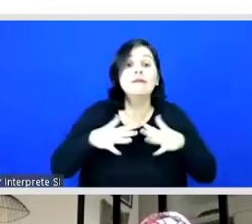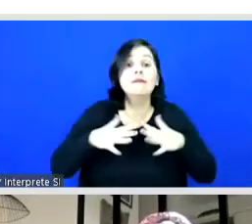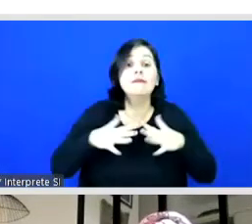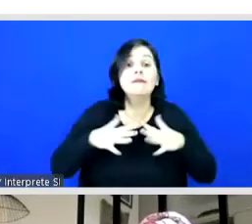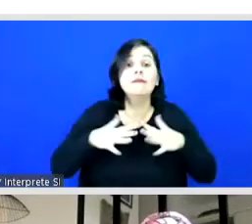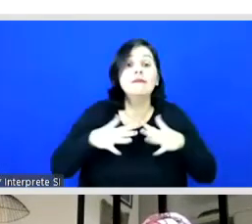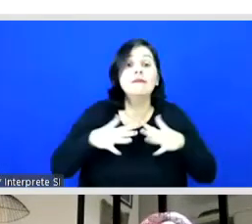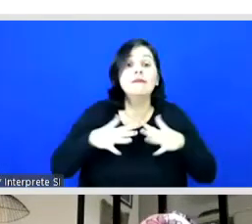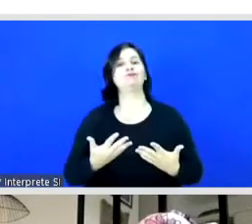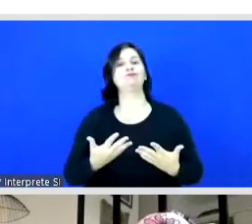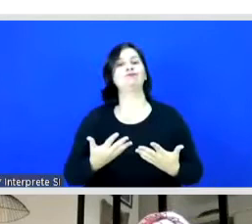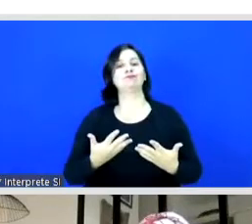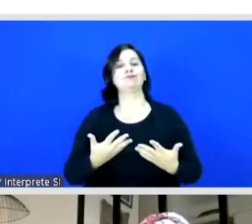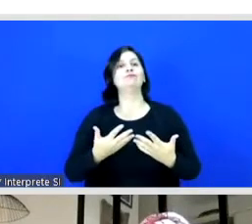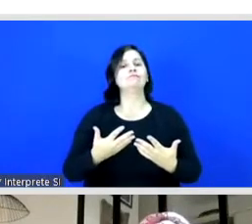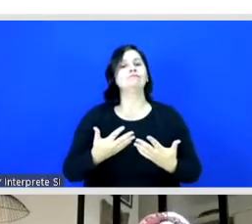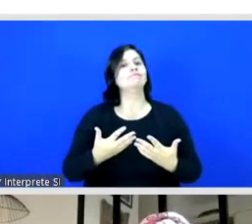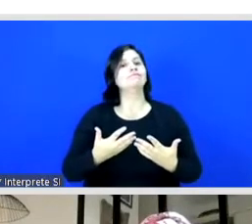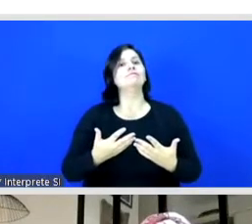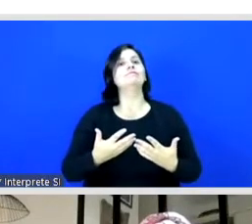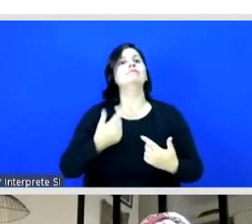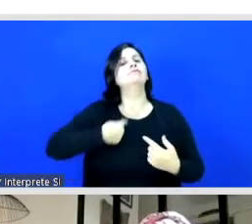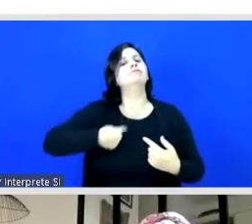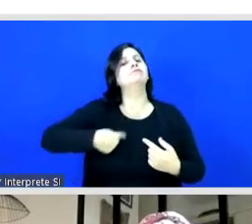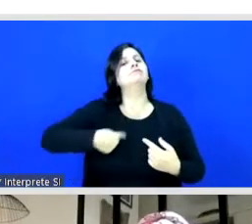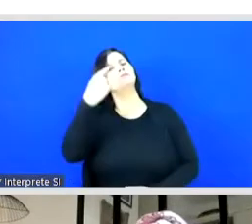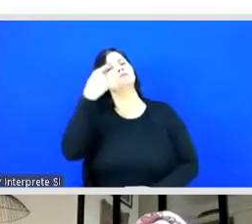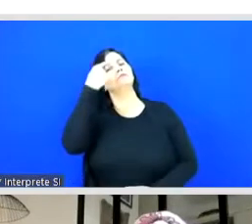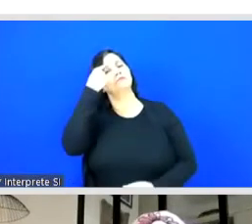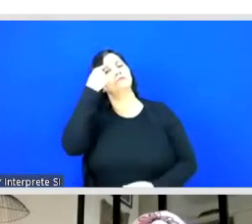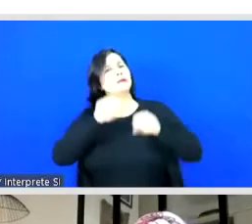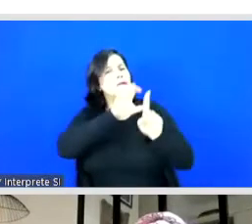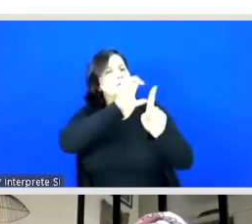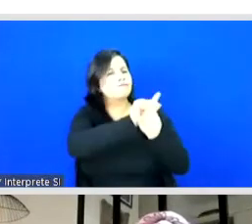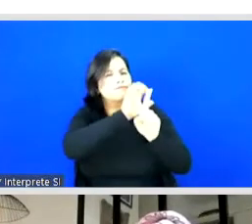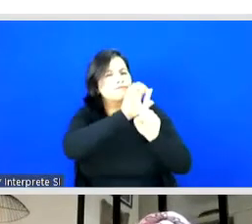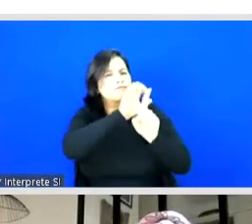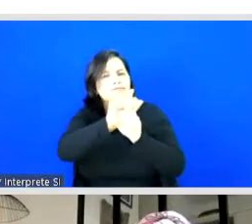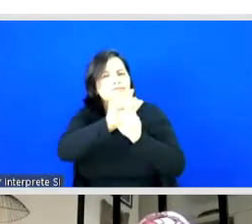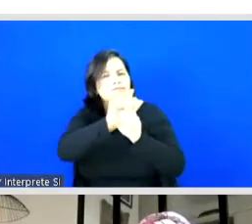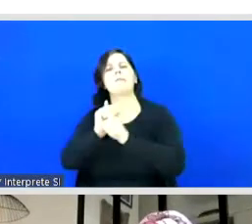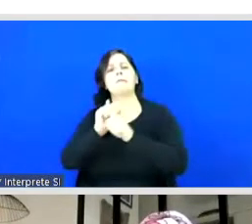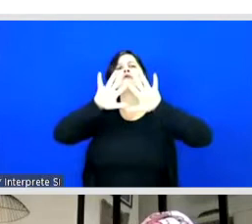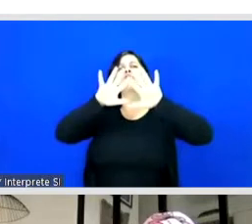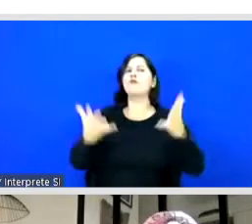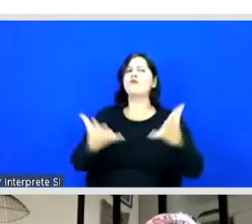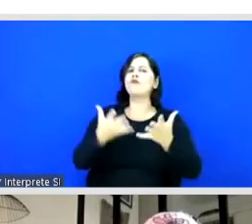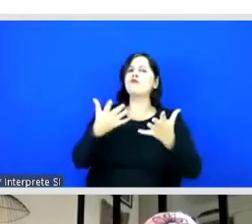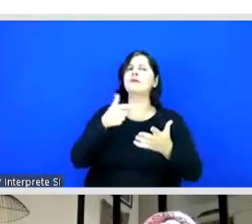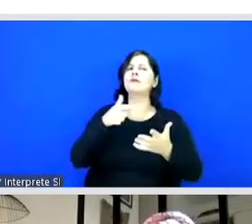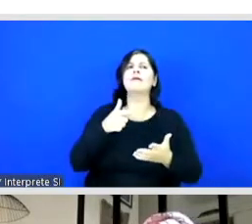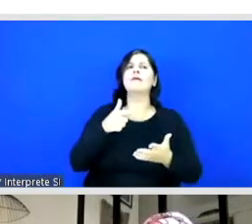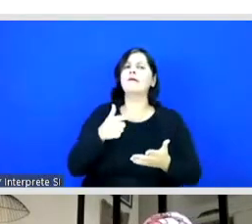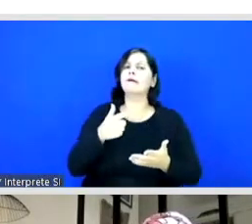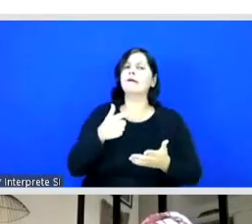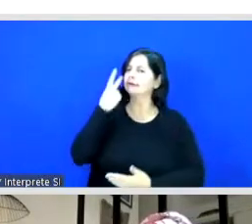the local realities. So of course we can talk about the solution later, but those women are also a hero because